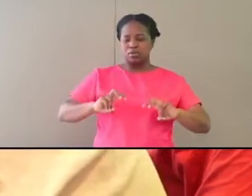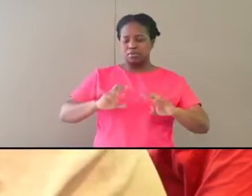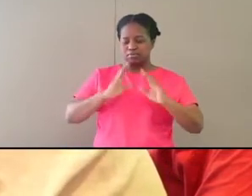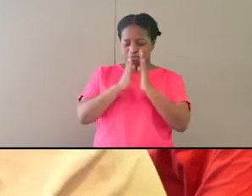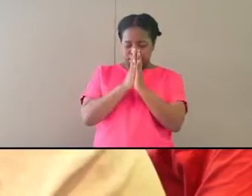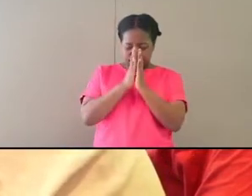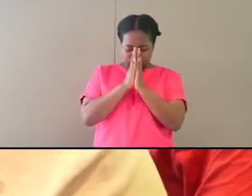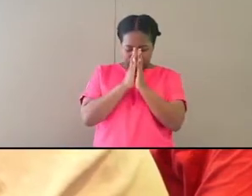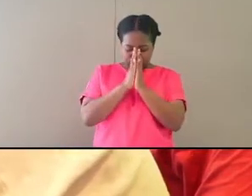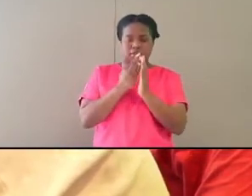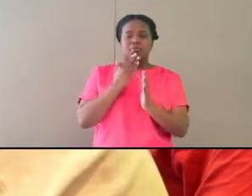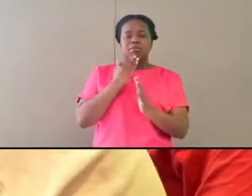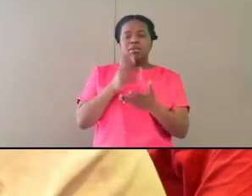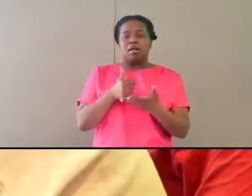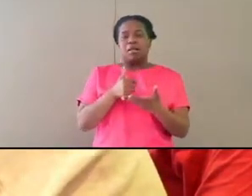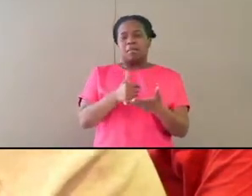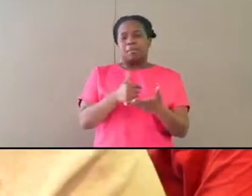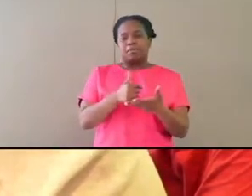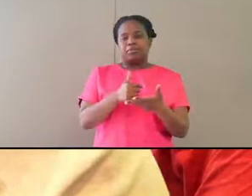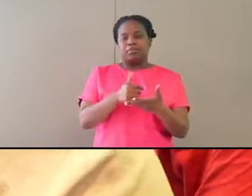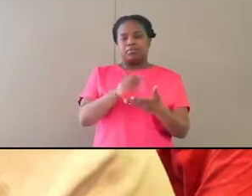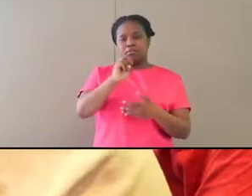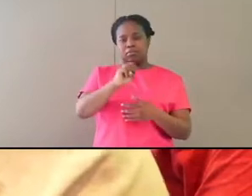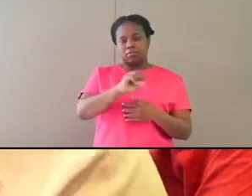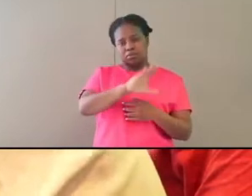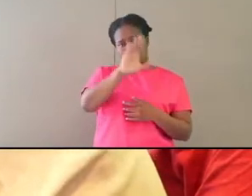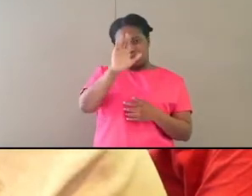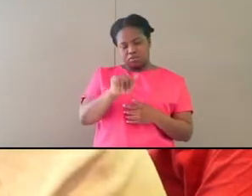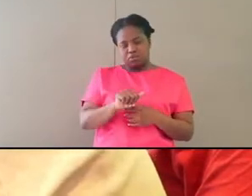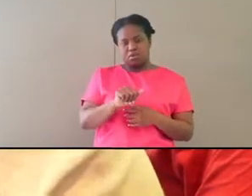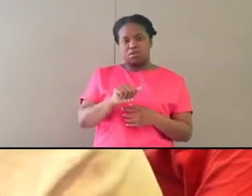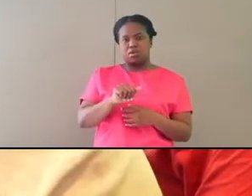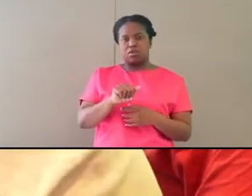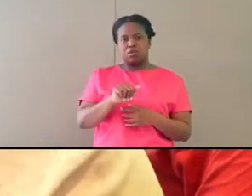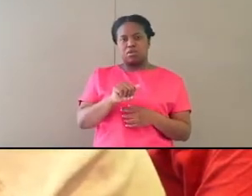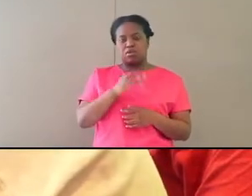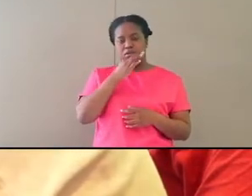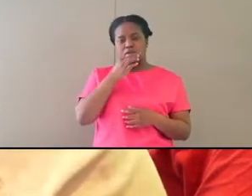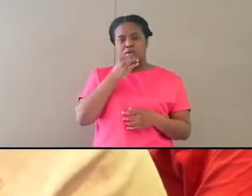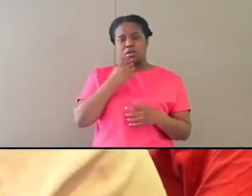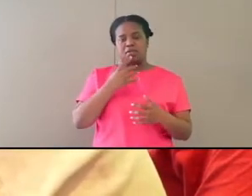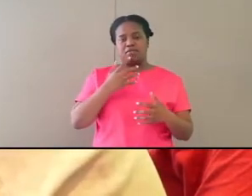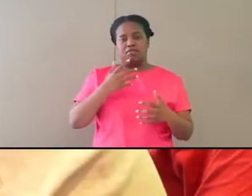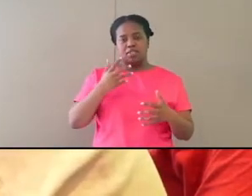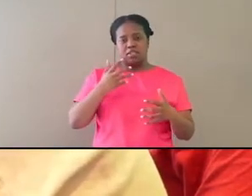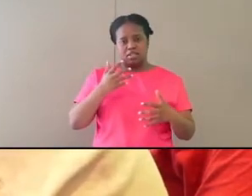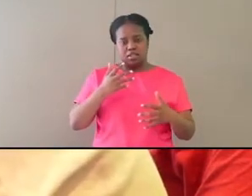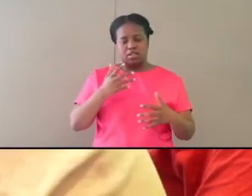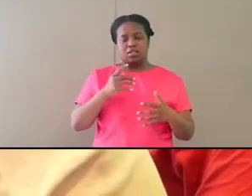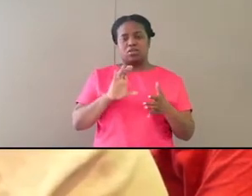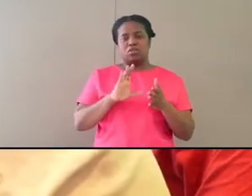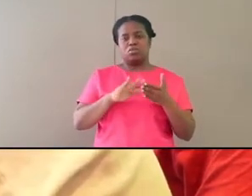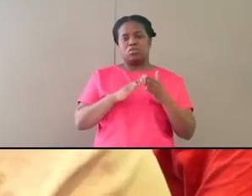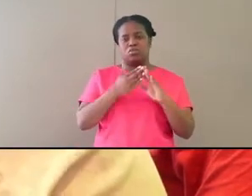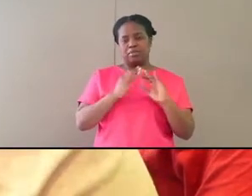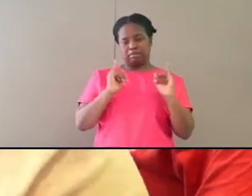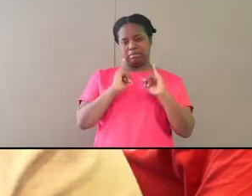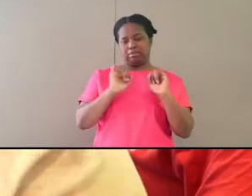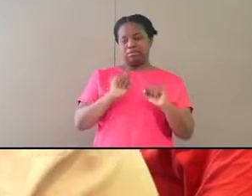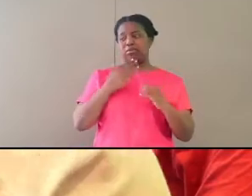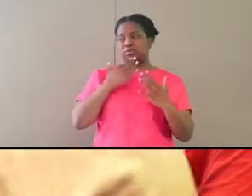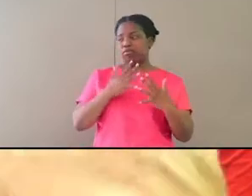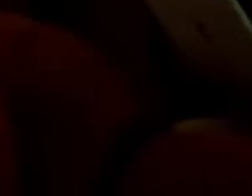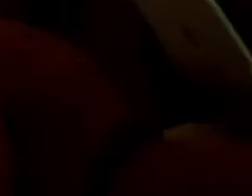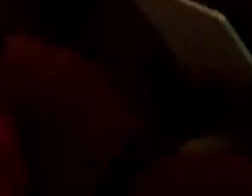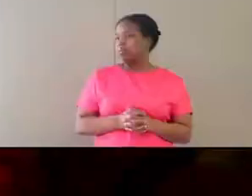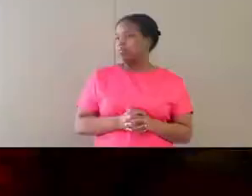the stuttering, or please help Nsanzi to recognize the stuttering. It is an Asian matter. Thank you